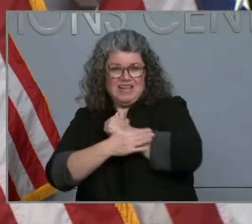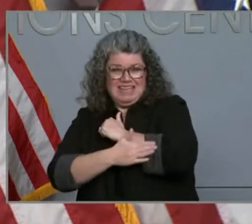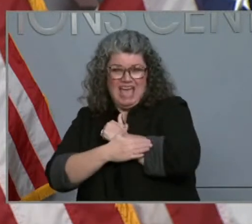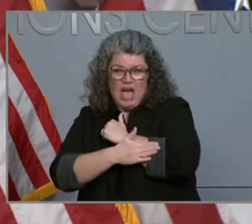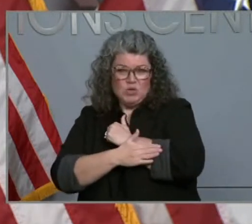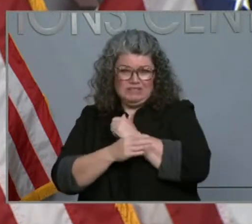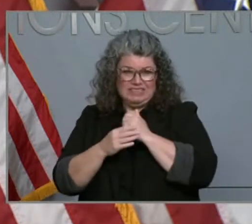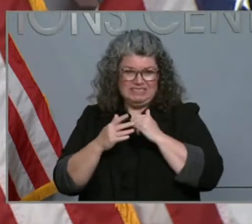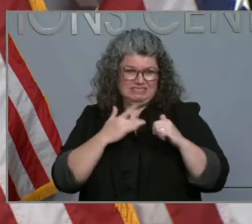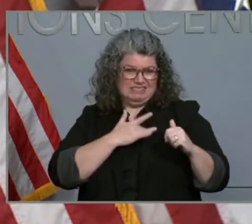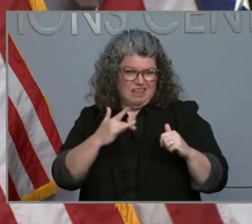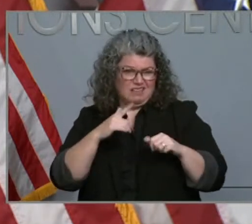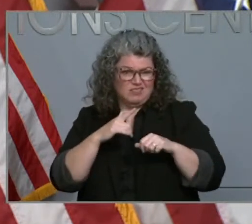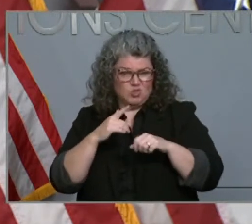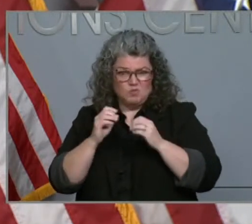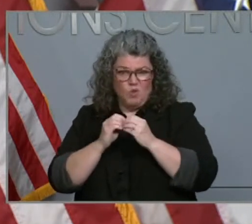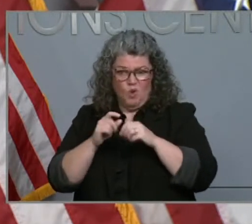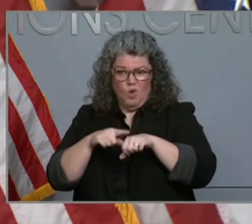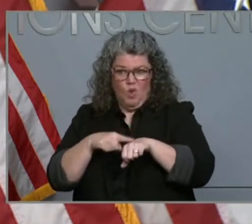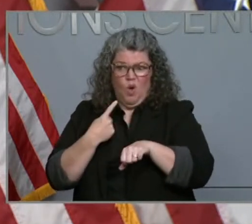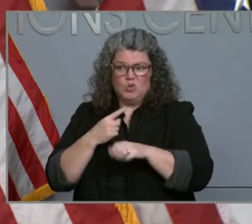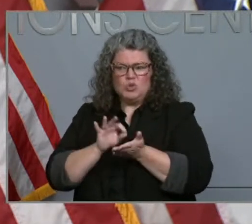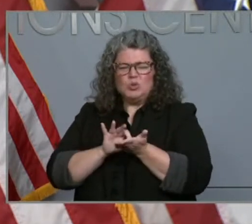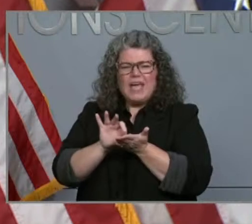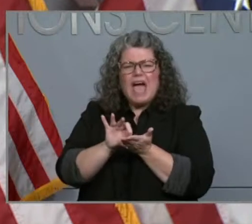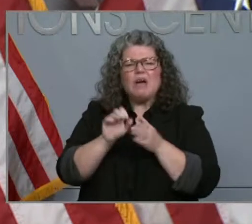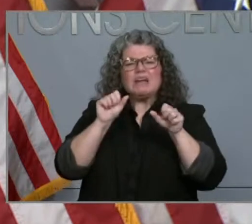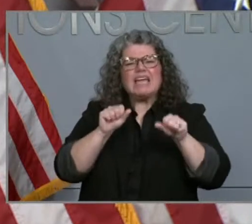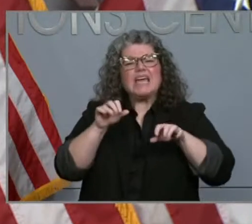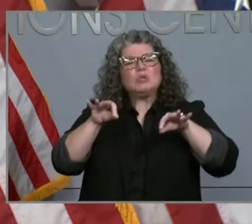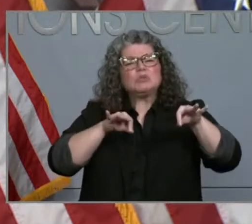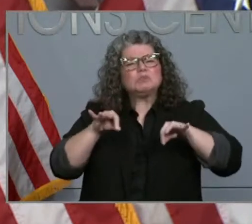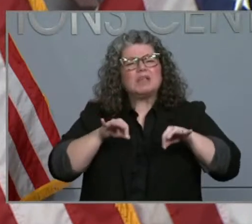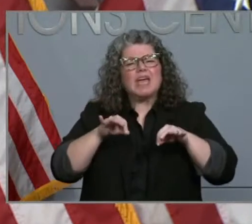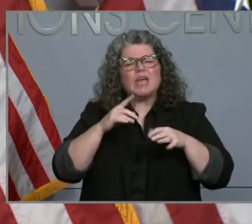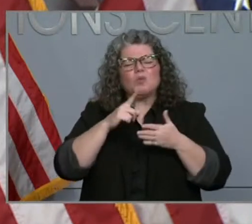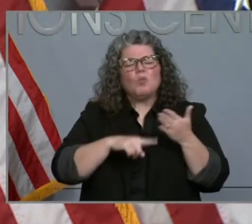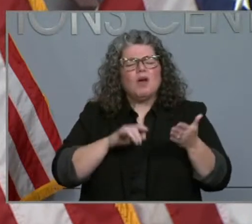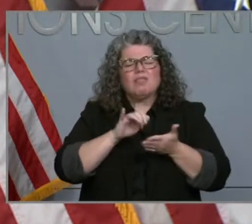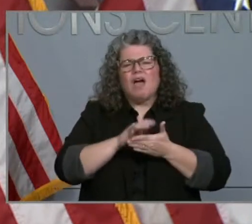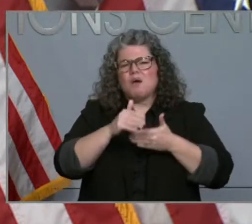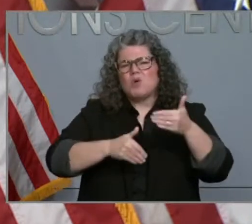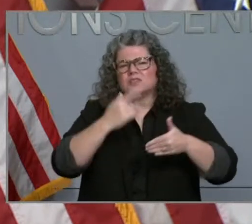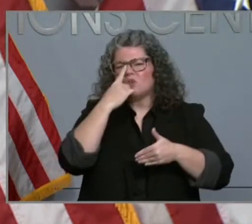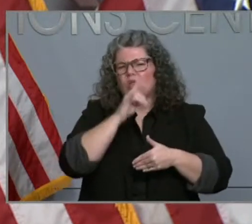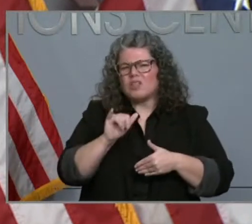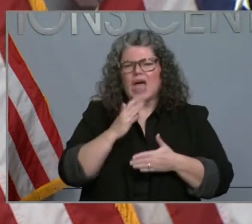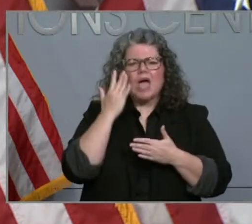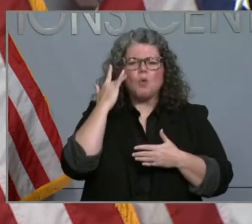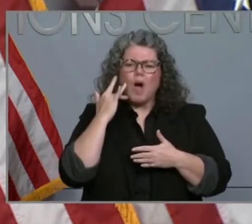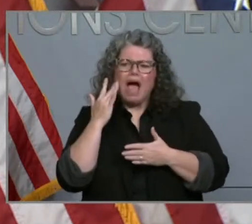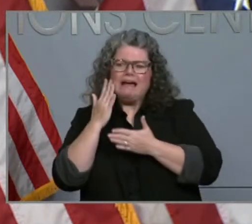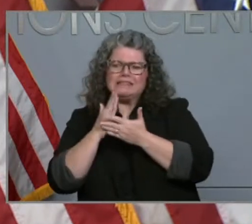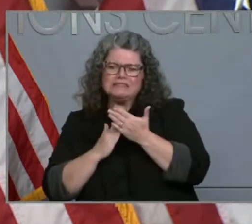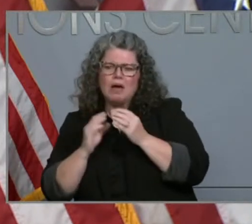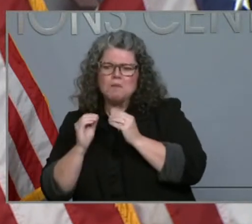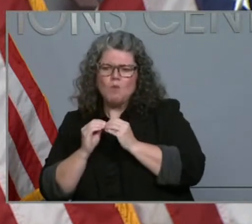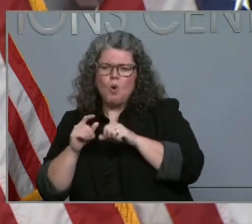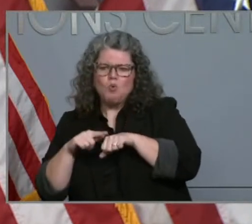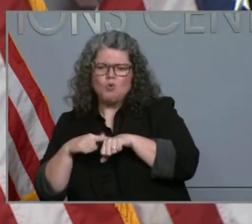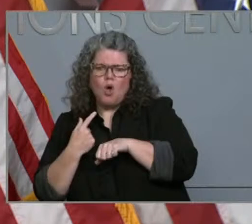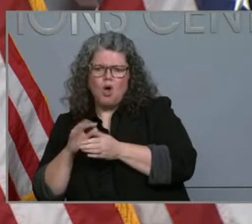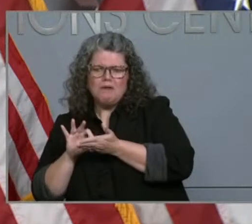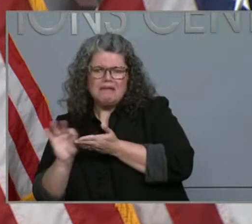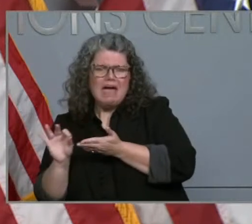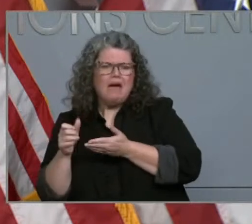to get to the place where they need to be counted. Could you explain how that process works, why it might take longer